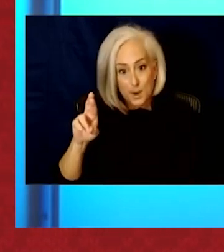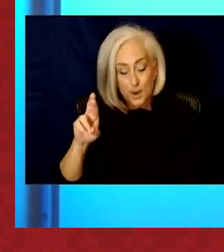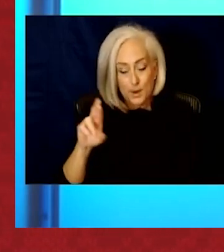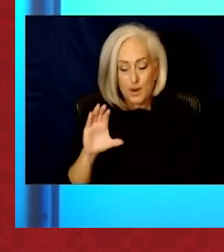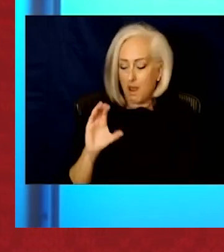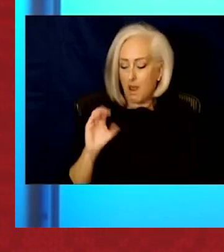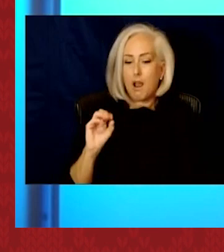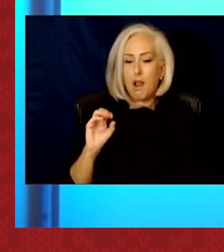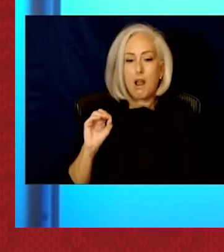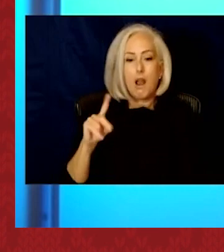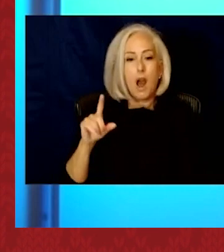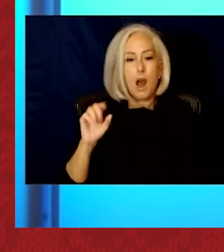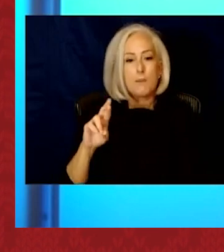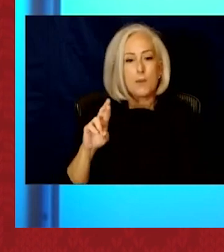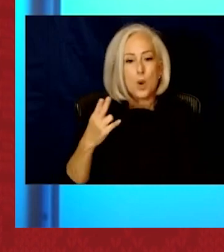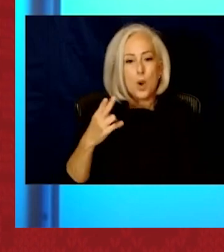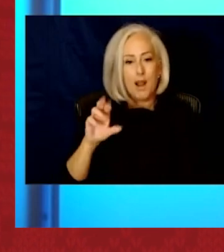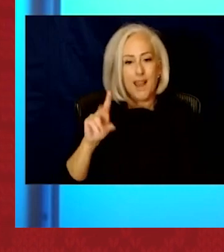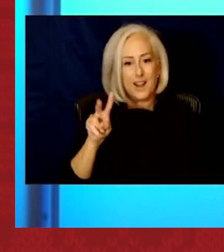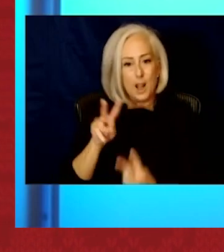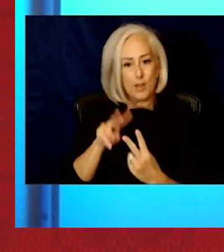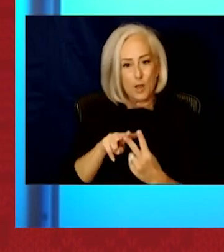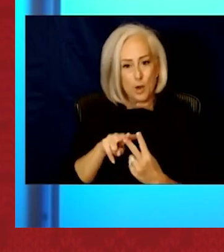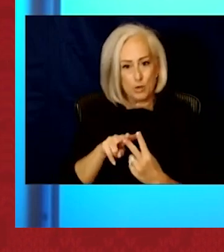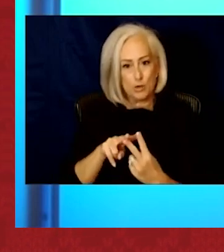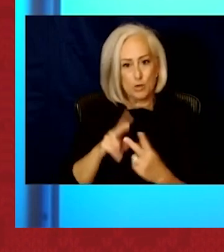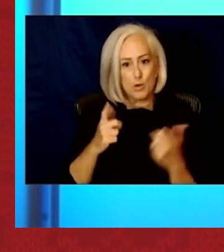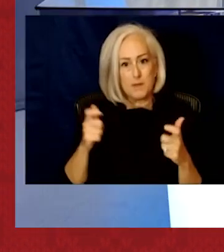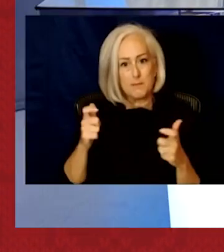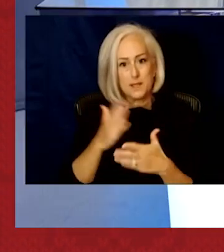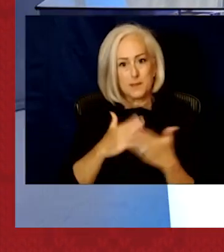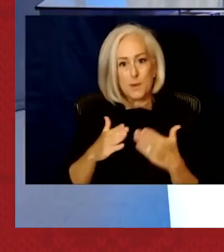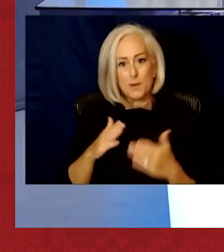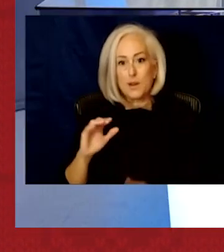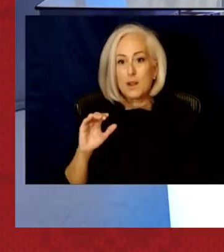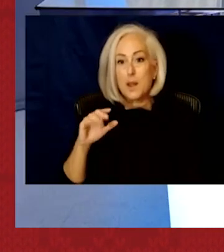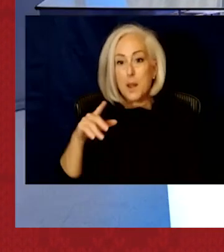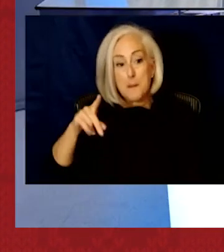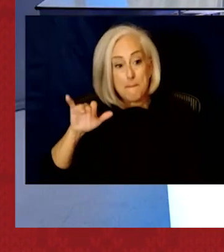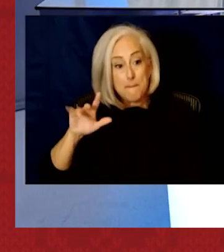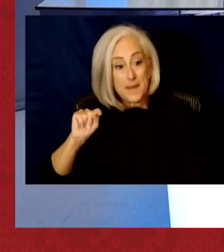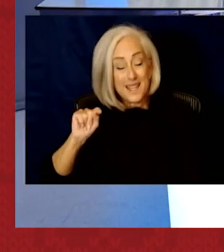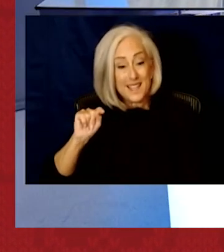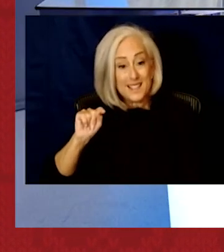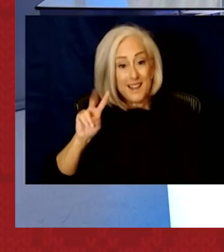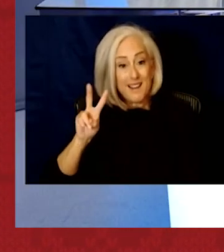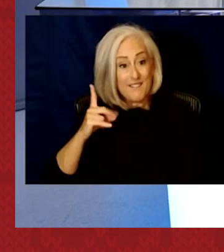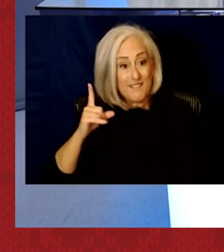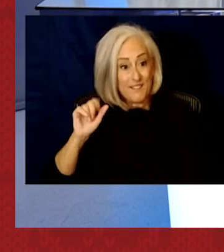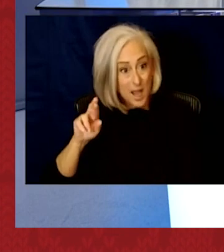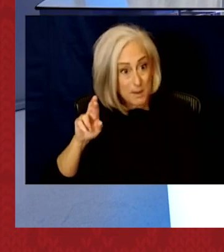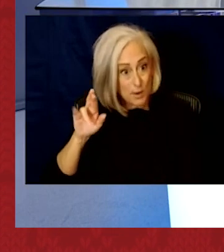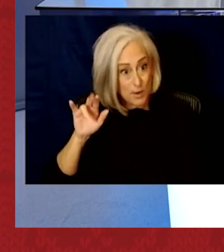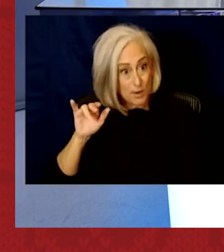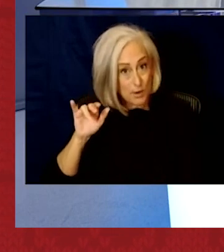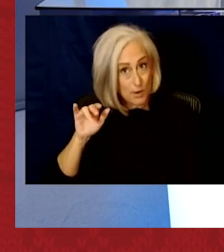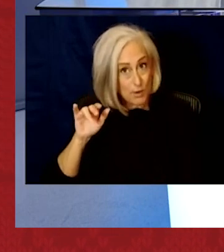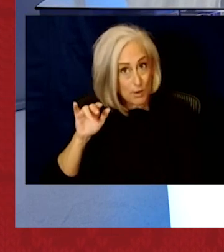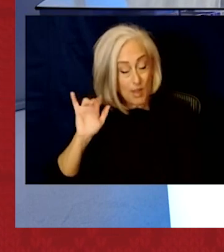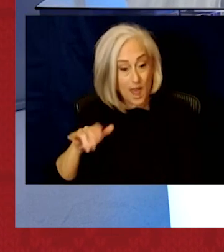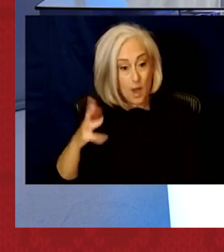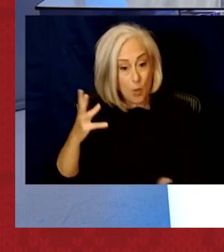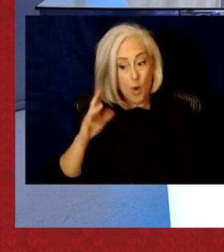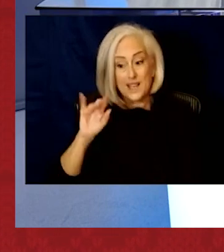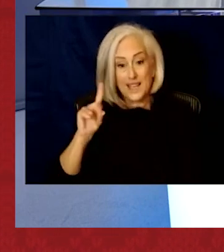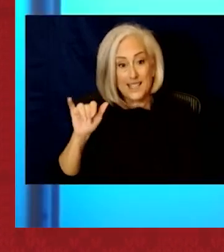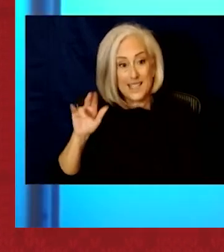are our big problem snake. Are pit vipers what Indiana Jones was afraid of? Indiana Jones I think was running into cobras, and I would